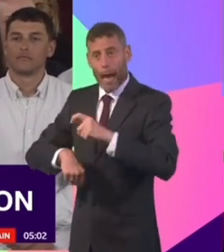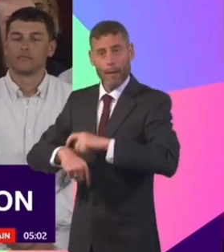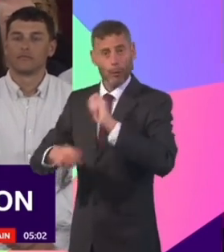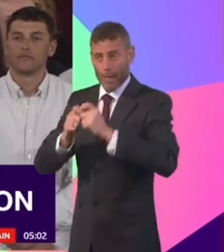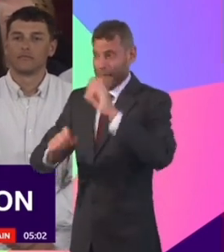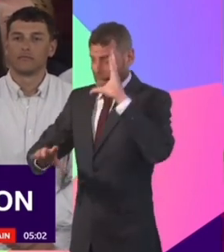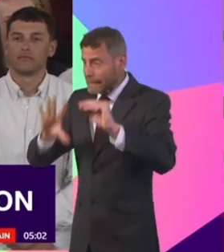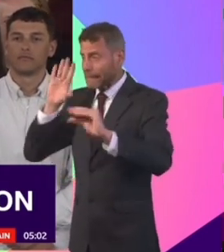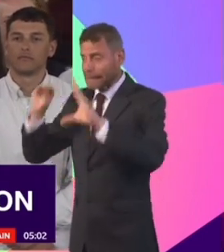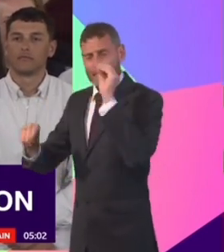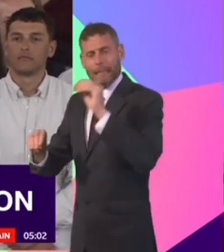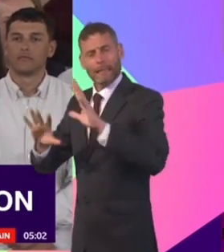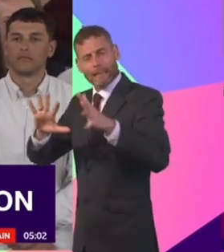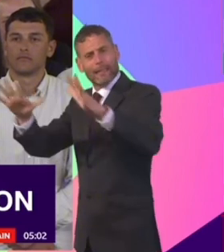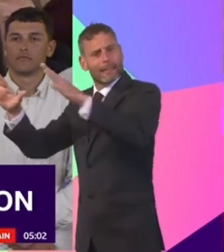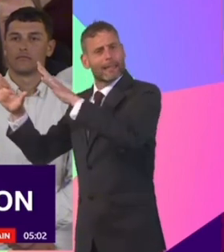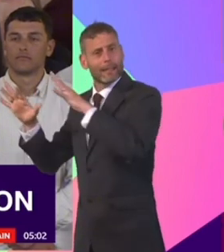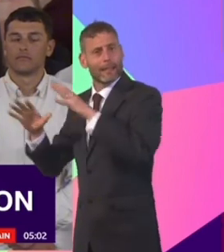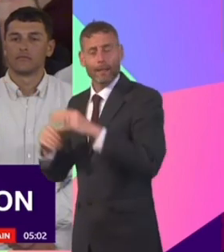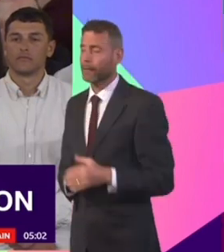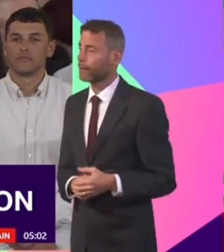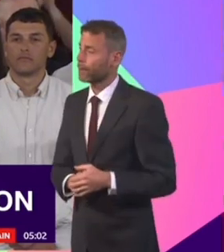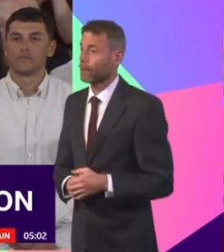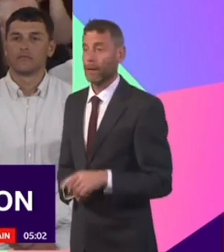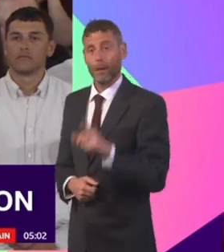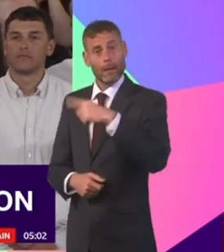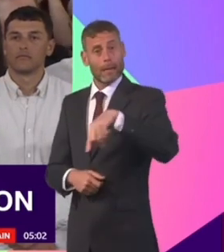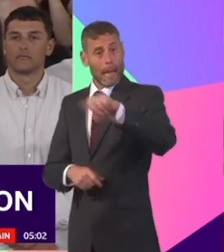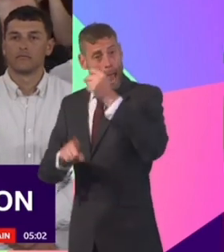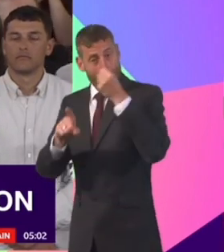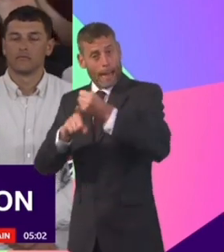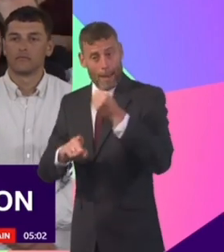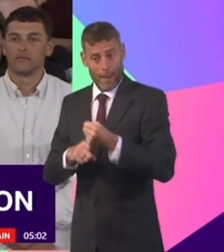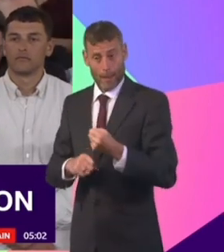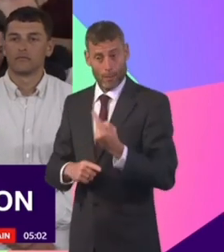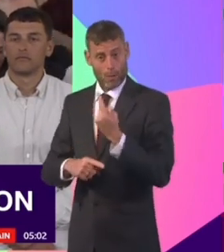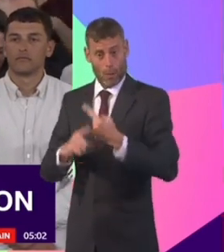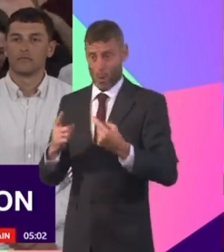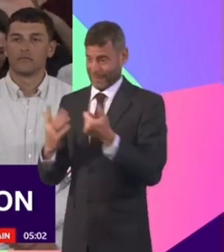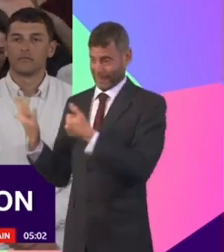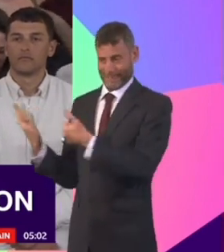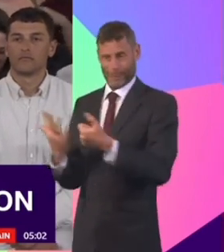campaign either. Also for these 4.5 years changing our party.